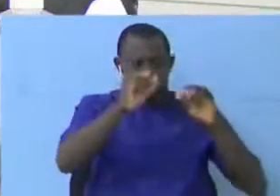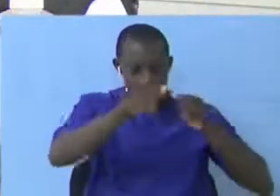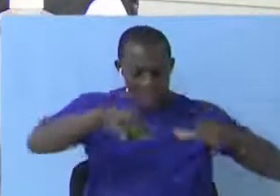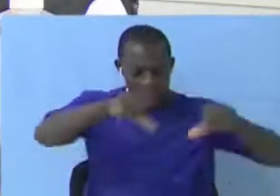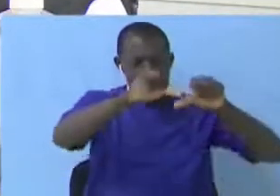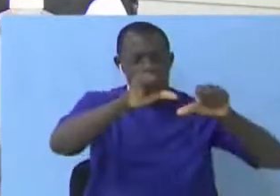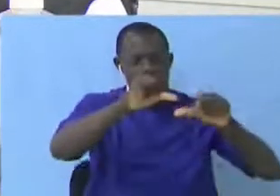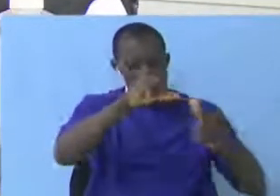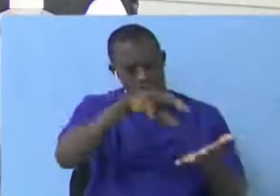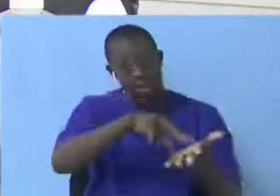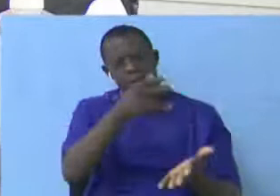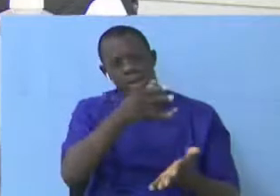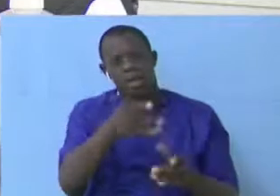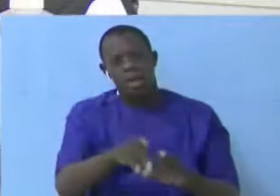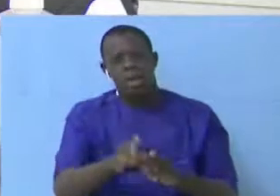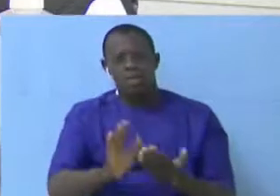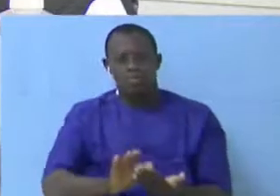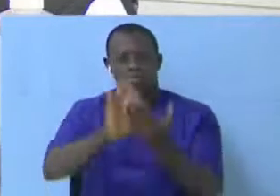facing the east.